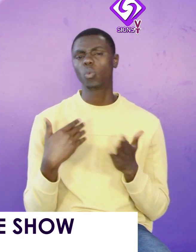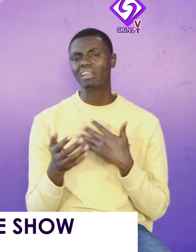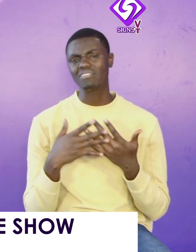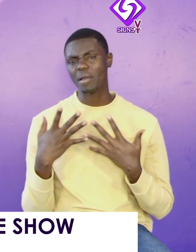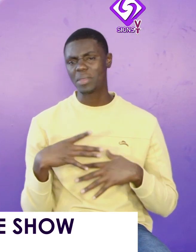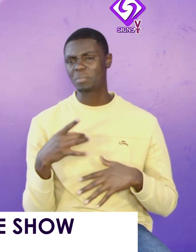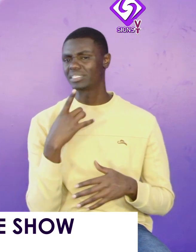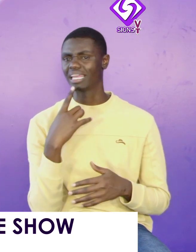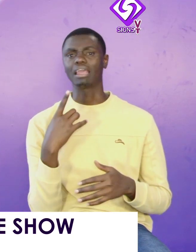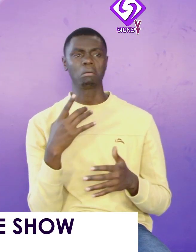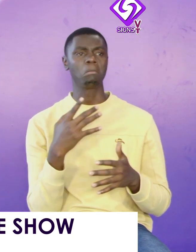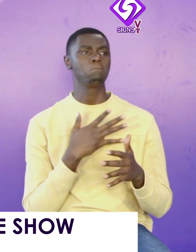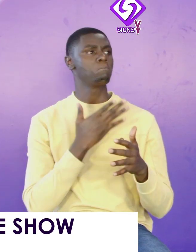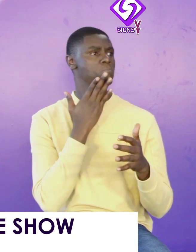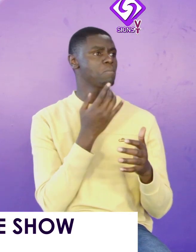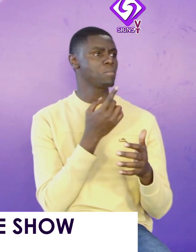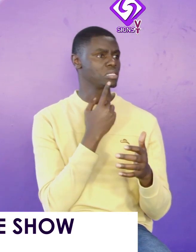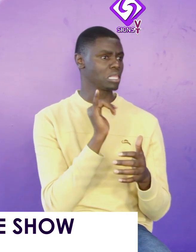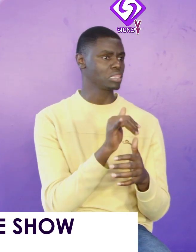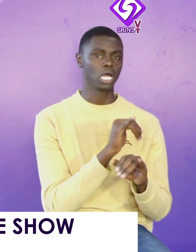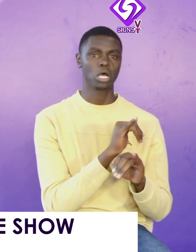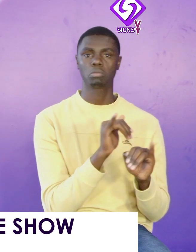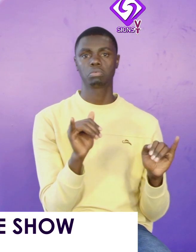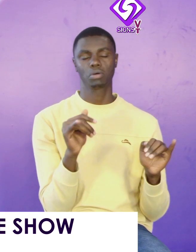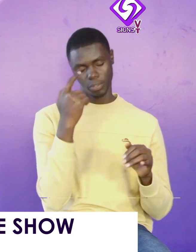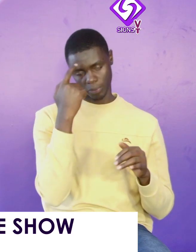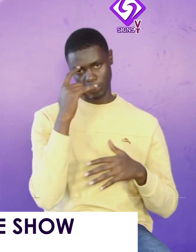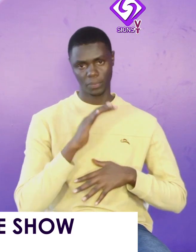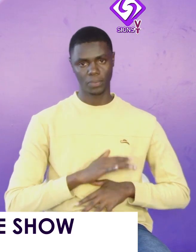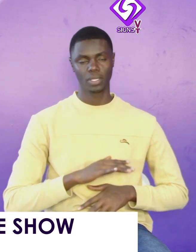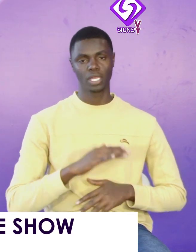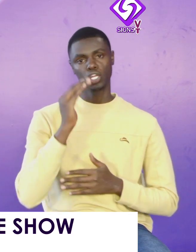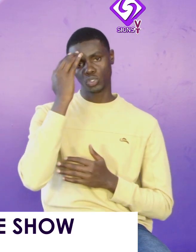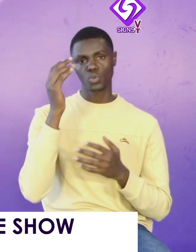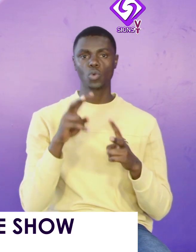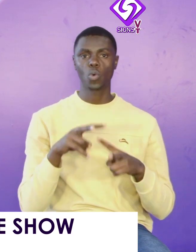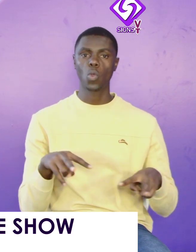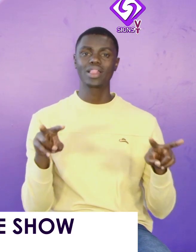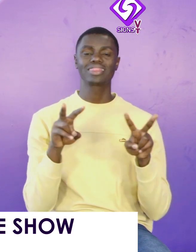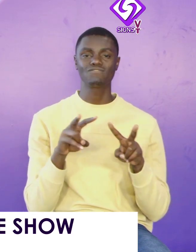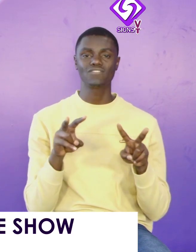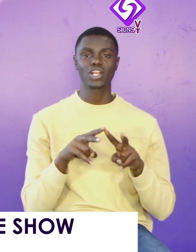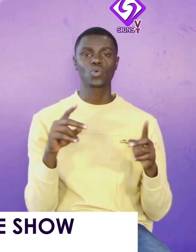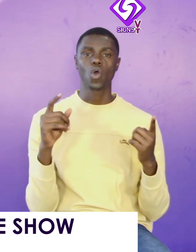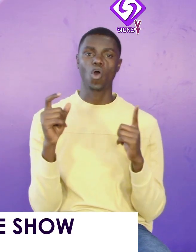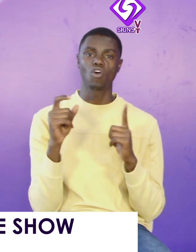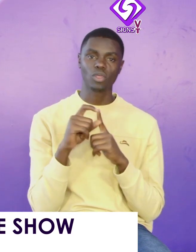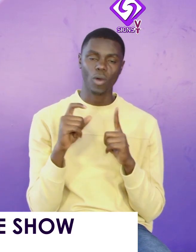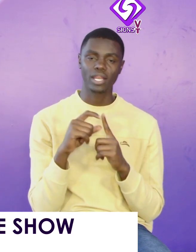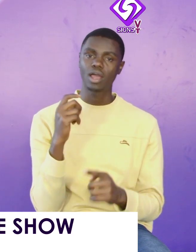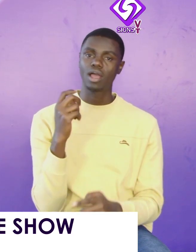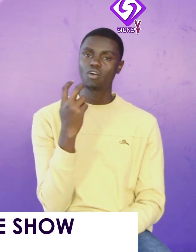as long as my mother has said it. Did you know what value the word of a mother carries to the son and to the